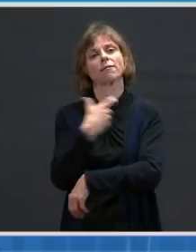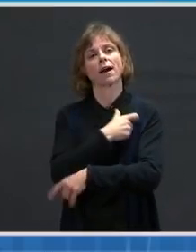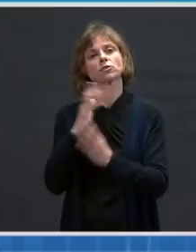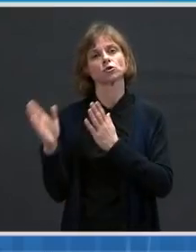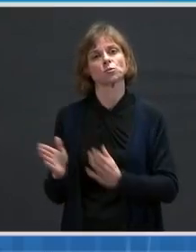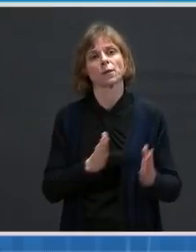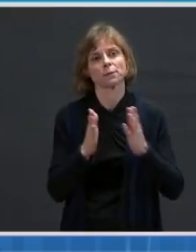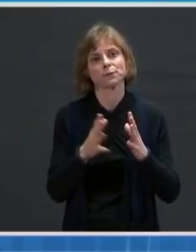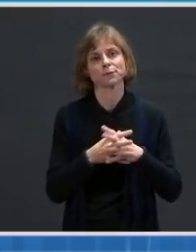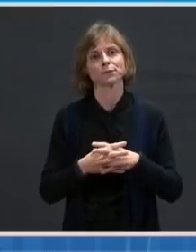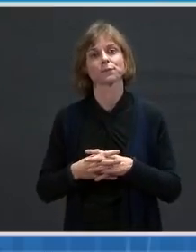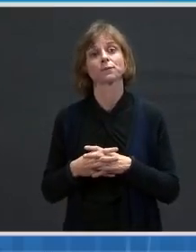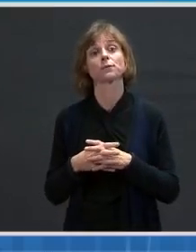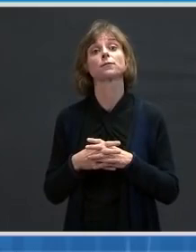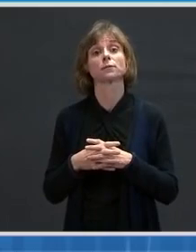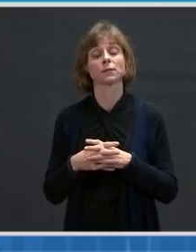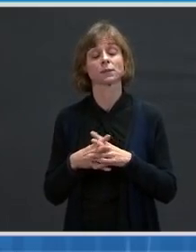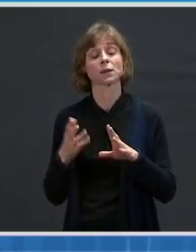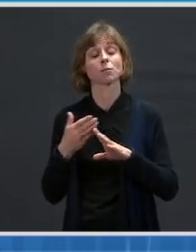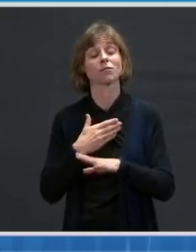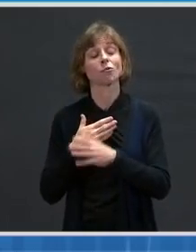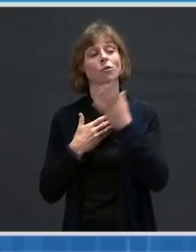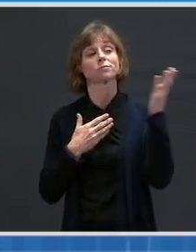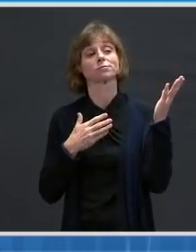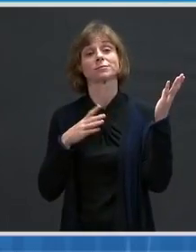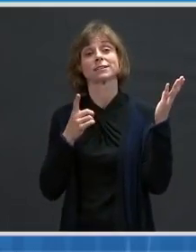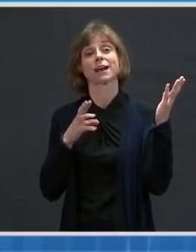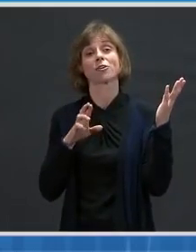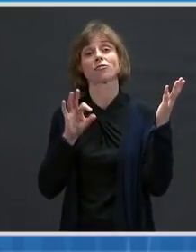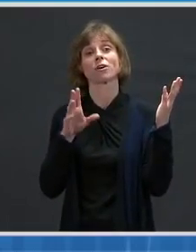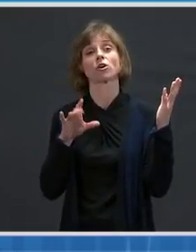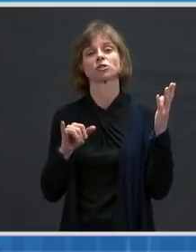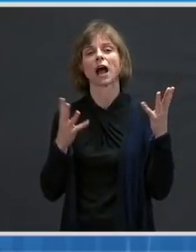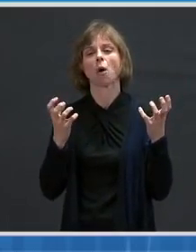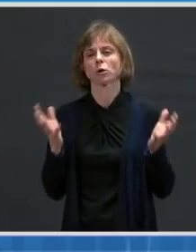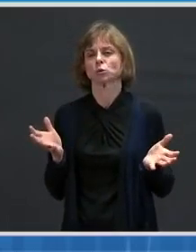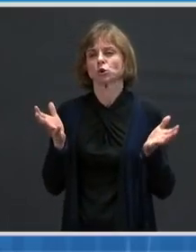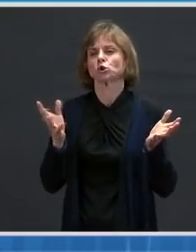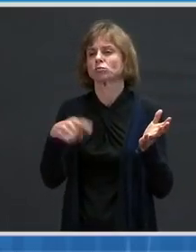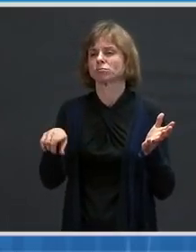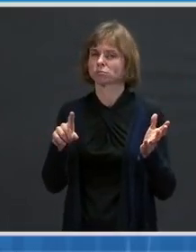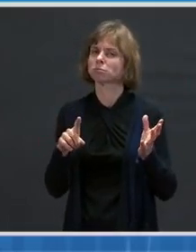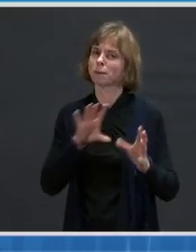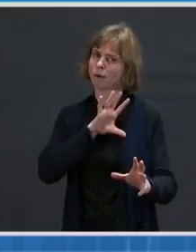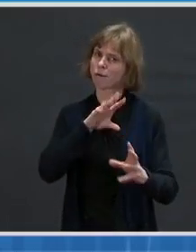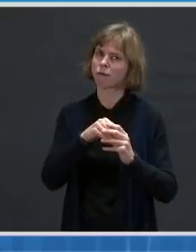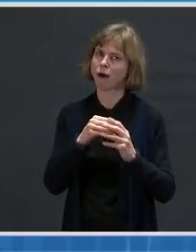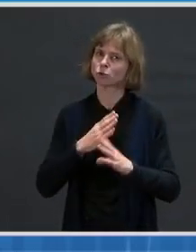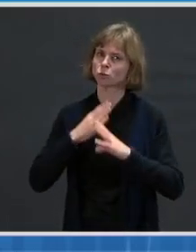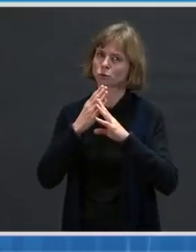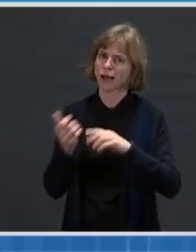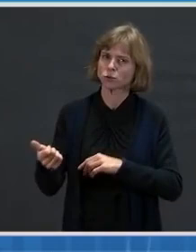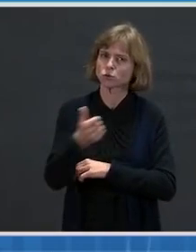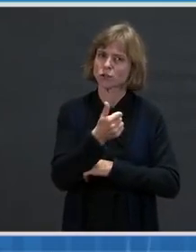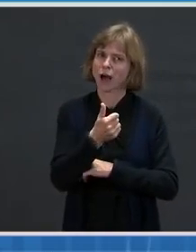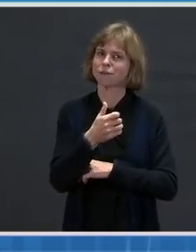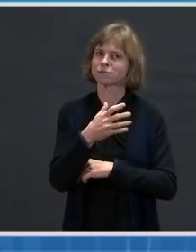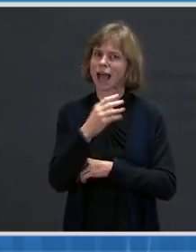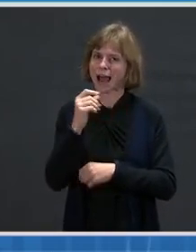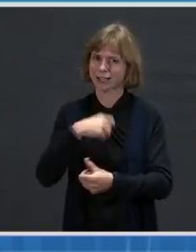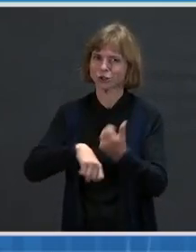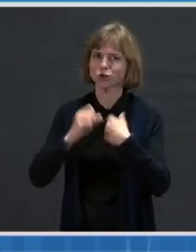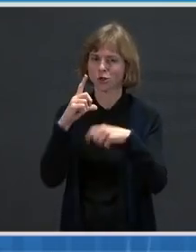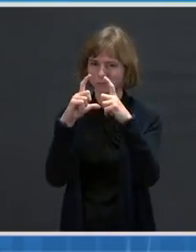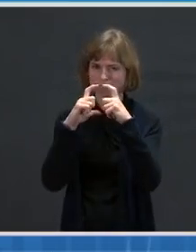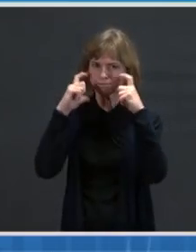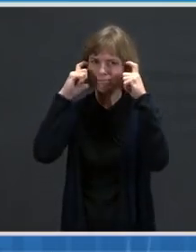I turn to Dr. Fauci, I want to reiterate to everyone to continue to do your part to protect yourselves and each other by wearing a well-fitting mask, staying 6